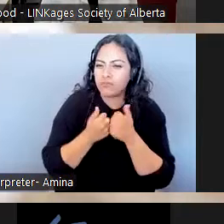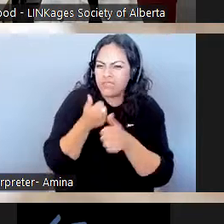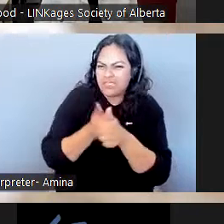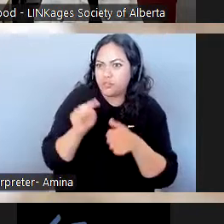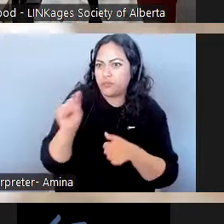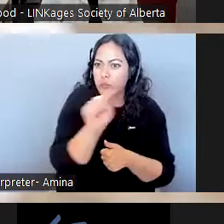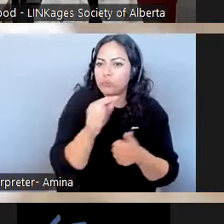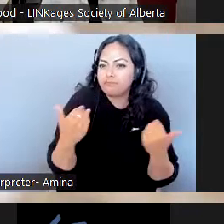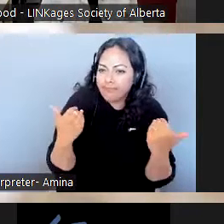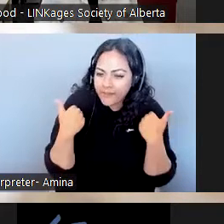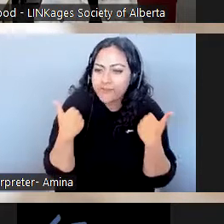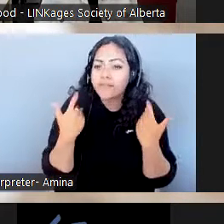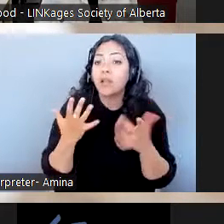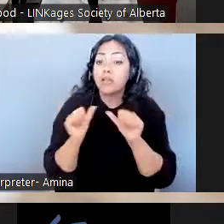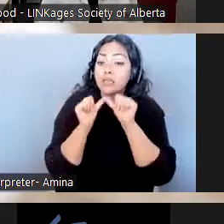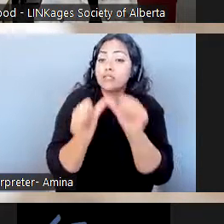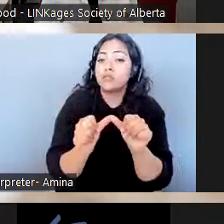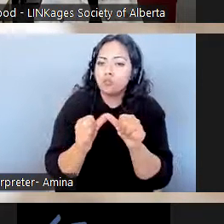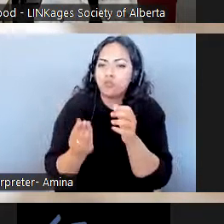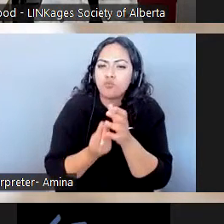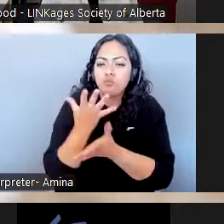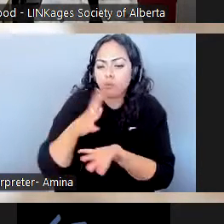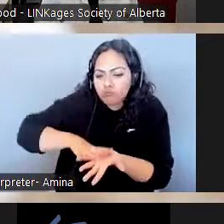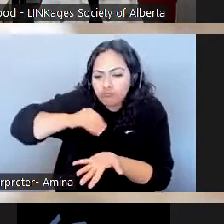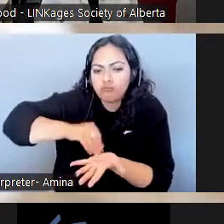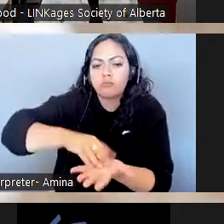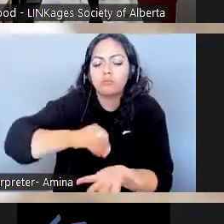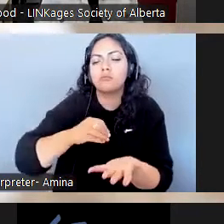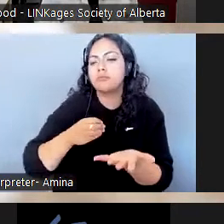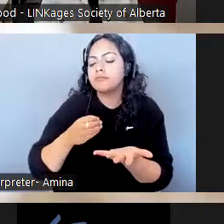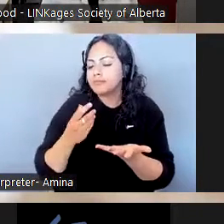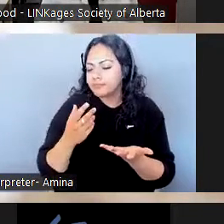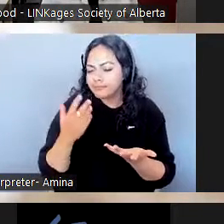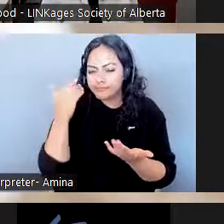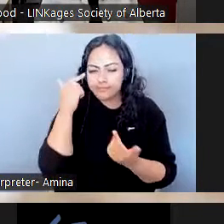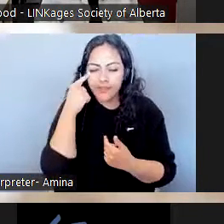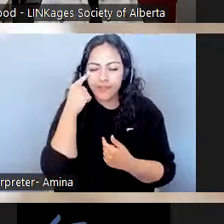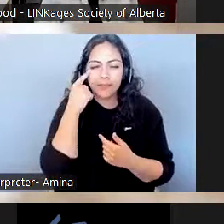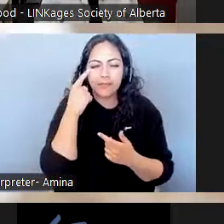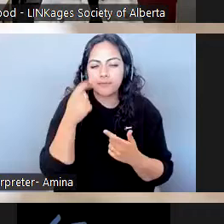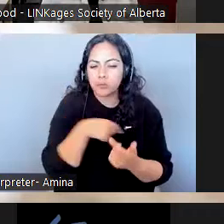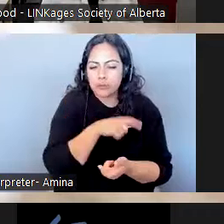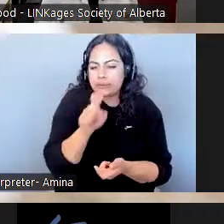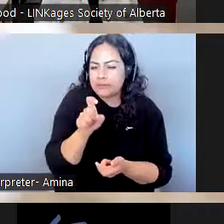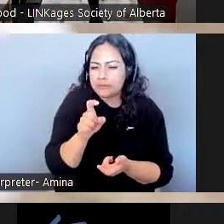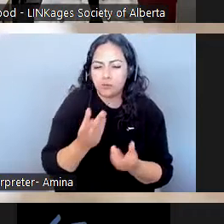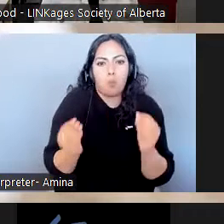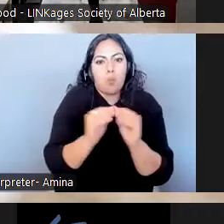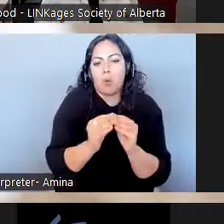continue to grow in that learning. And I think we need to get more people involved